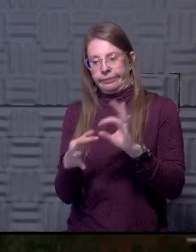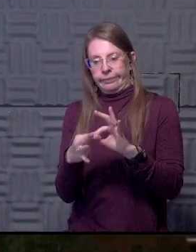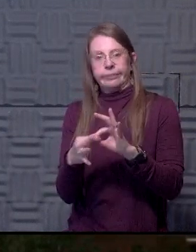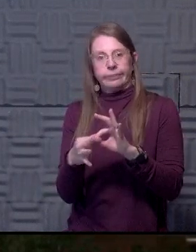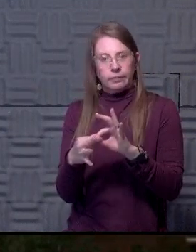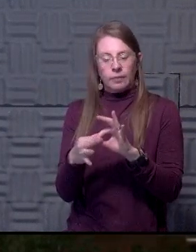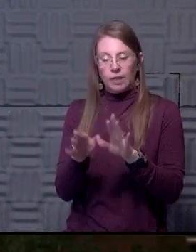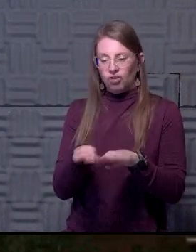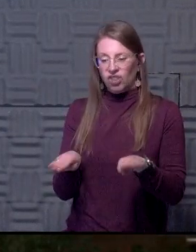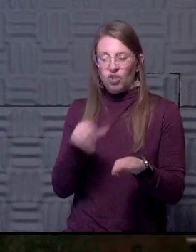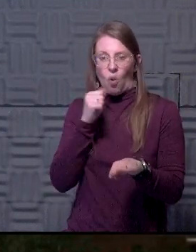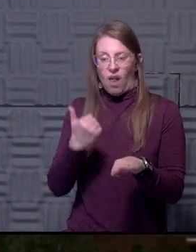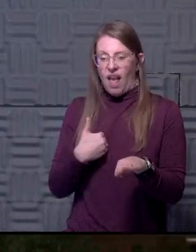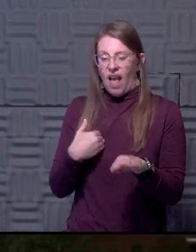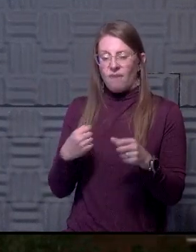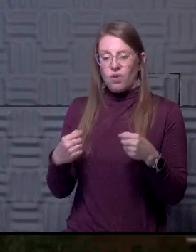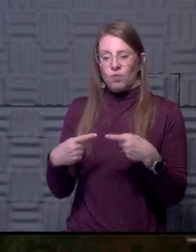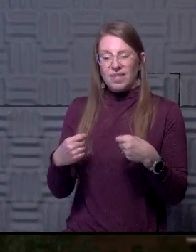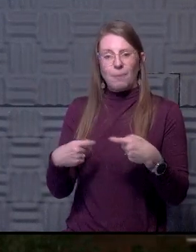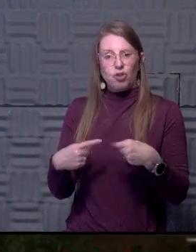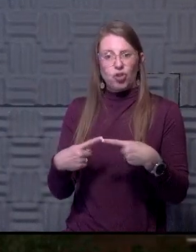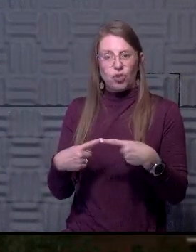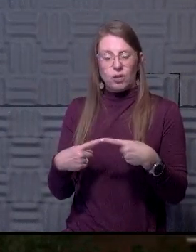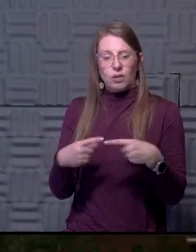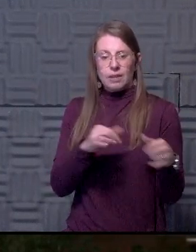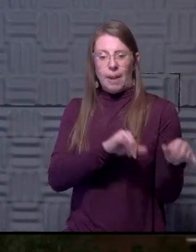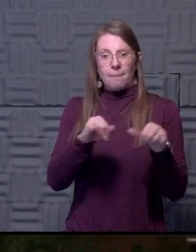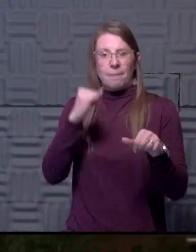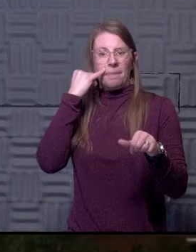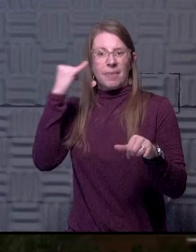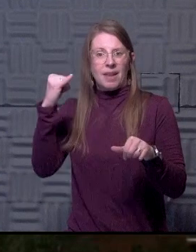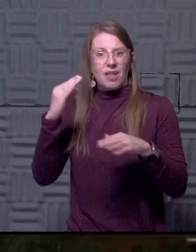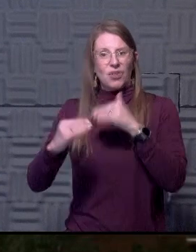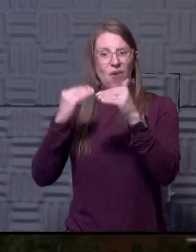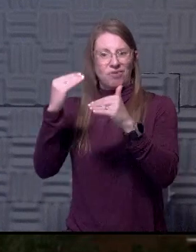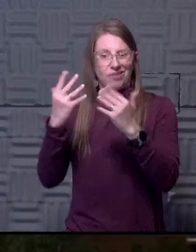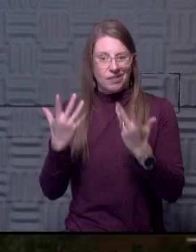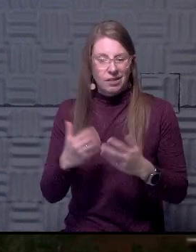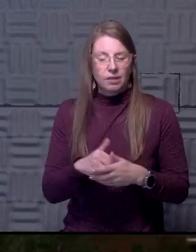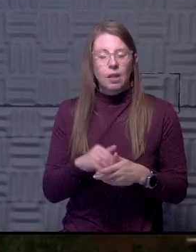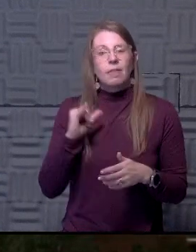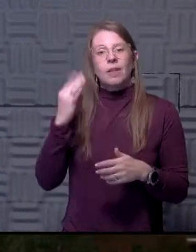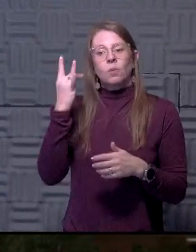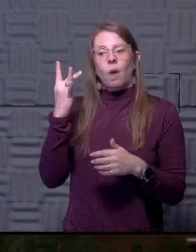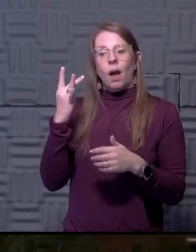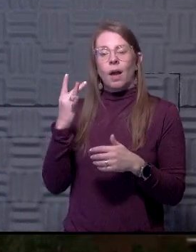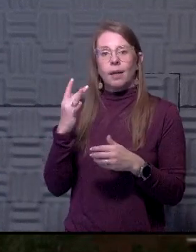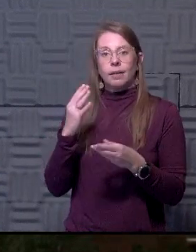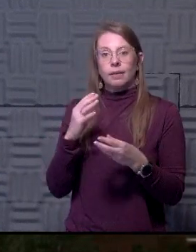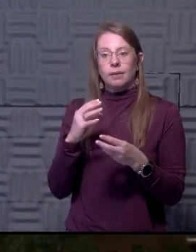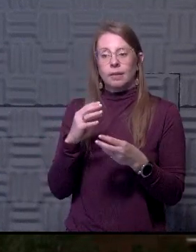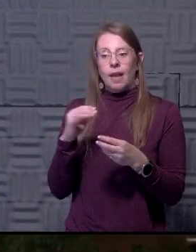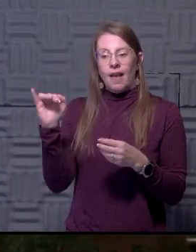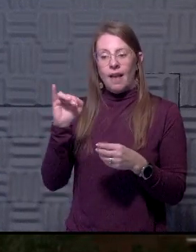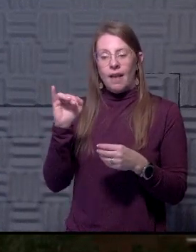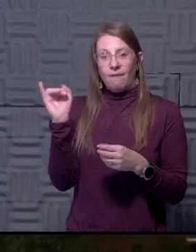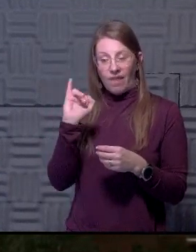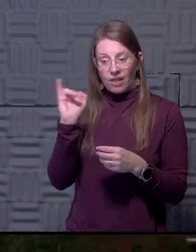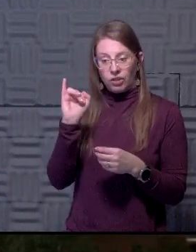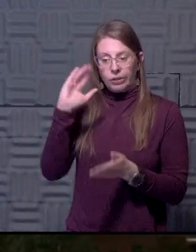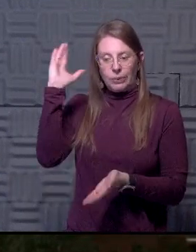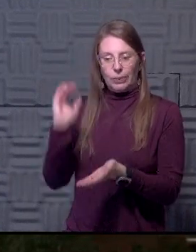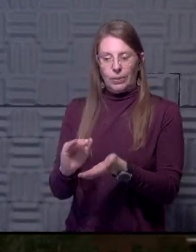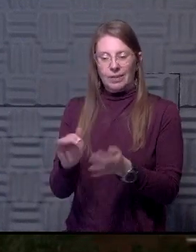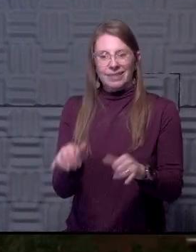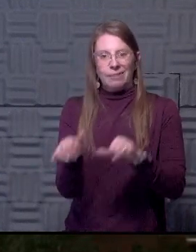and children just don't have as many receptors as adults do. And that's why we're not seeing the number of infections in children as